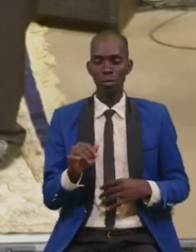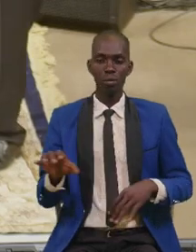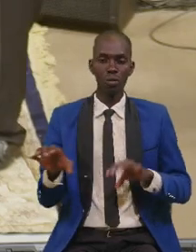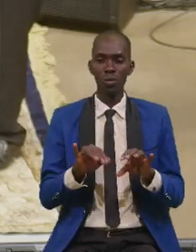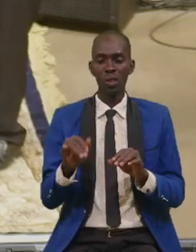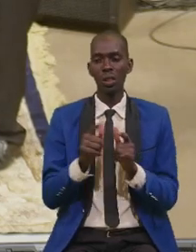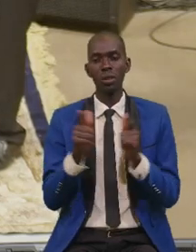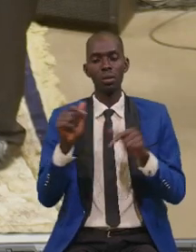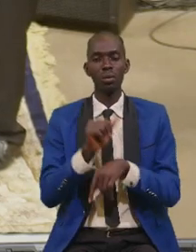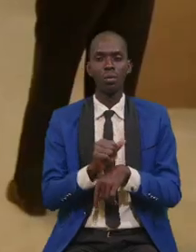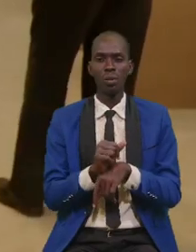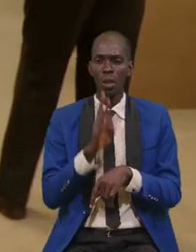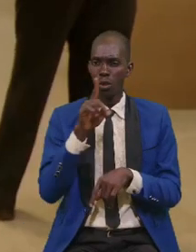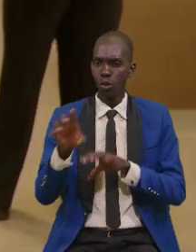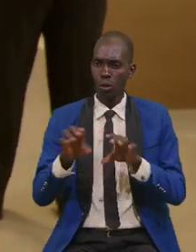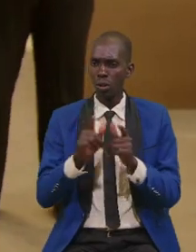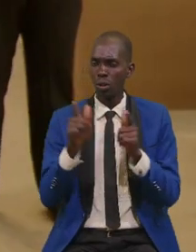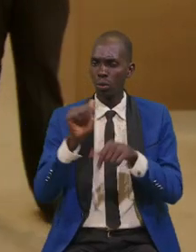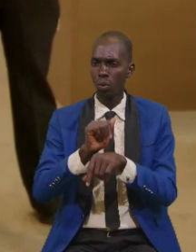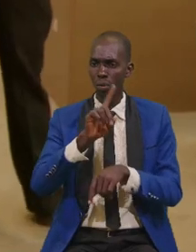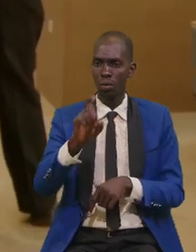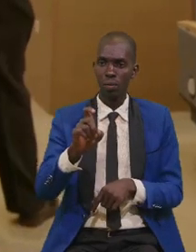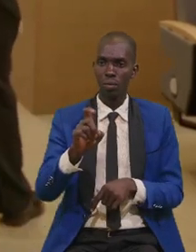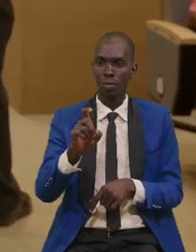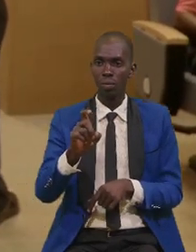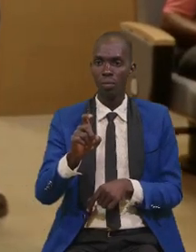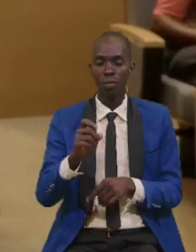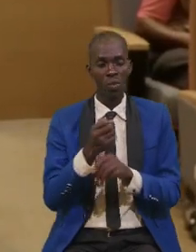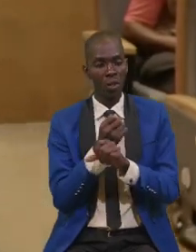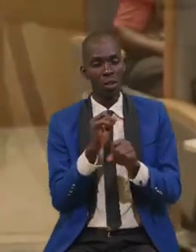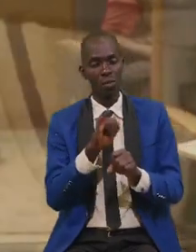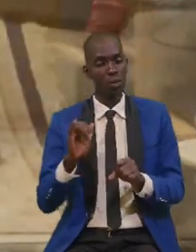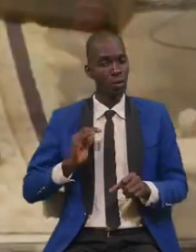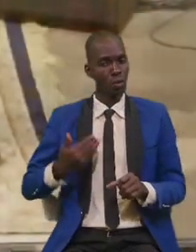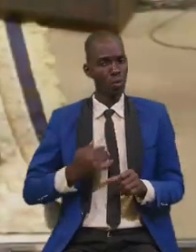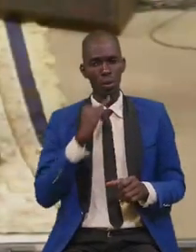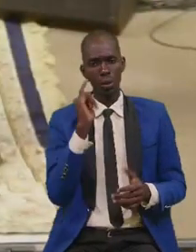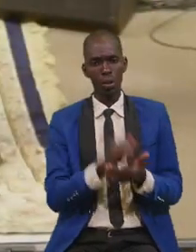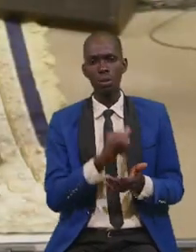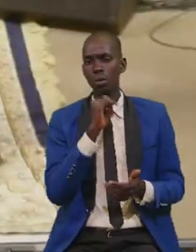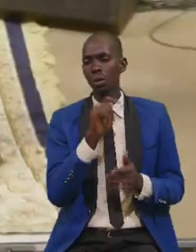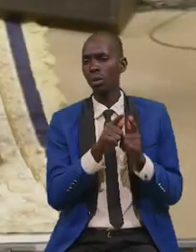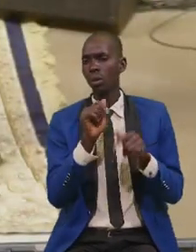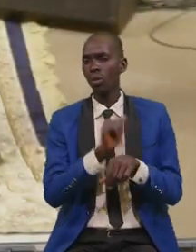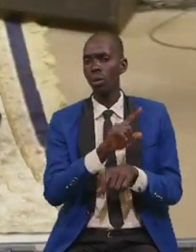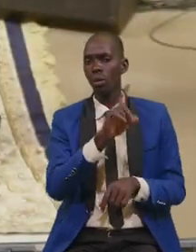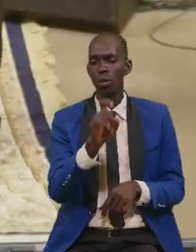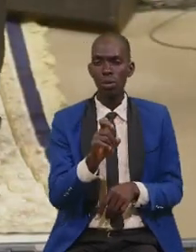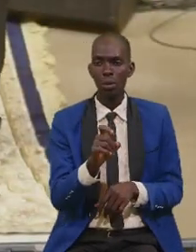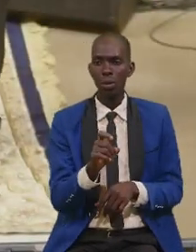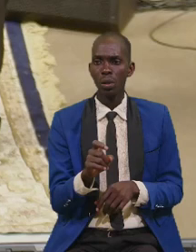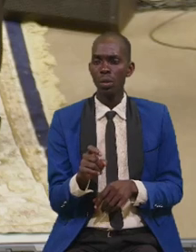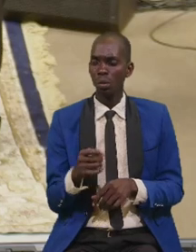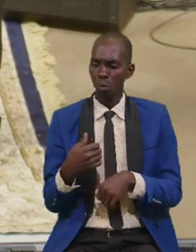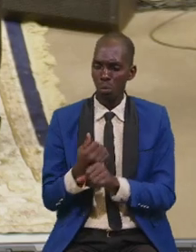you doing a great work? Saving souls, is that not a great work? living, making people to go from